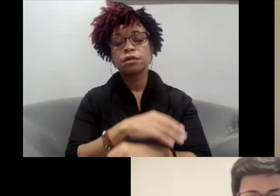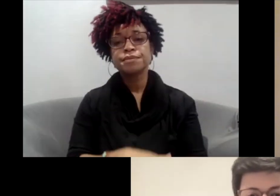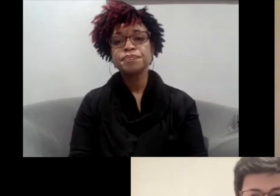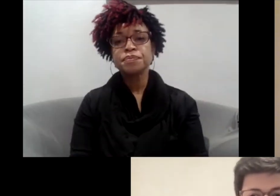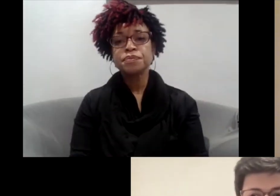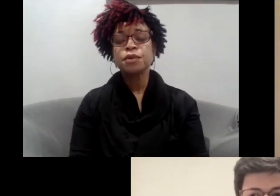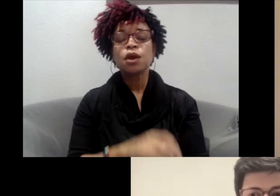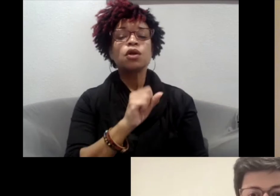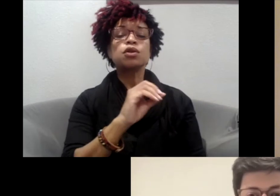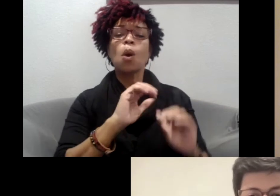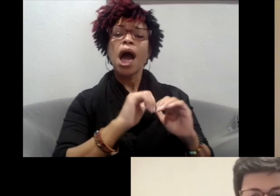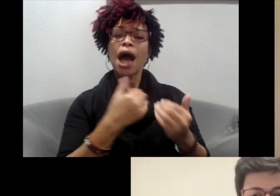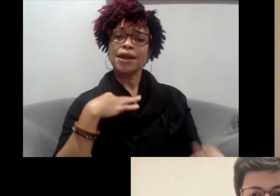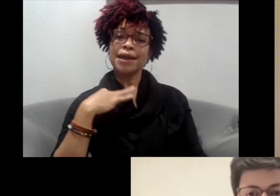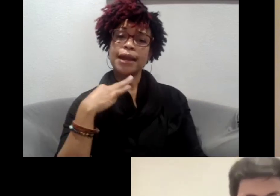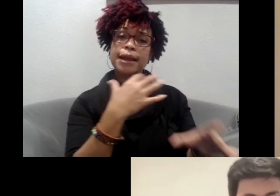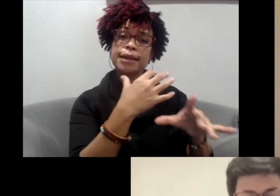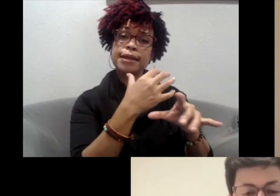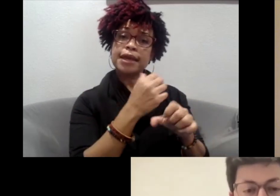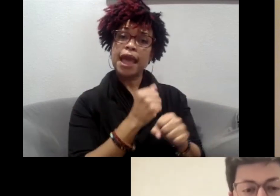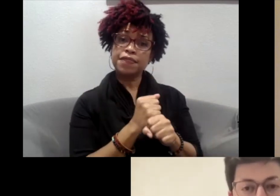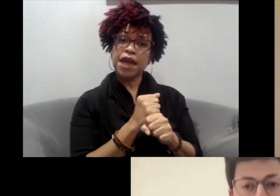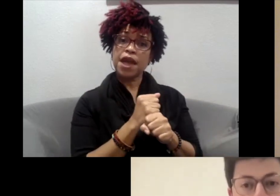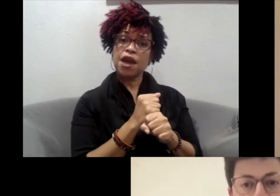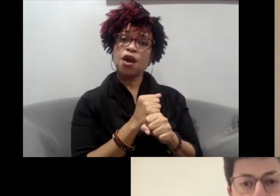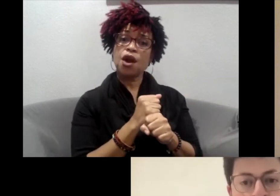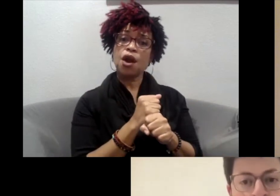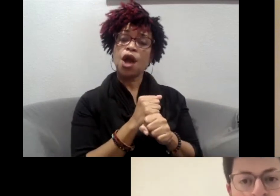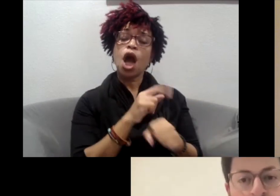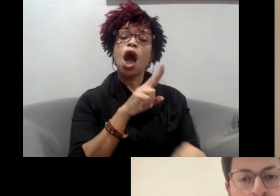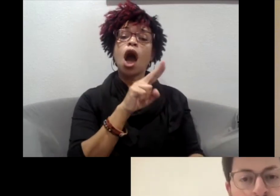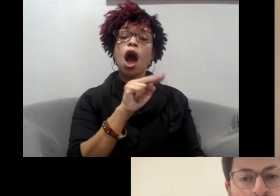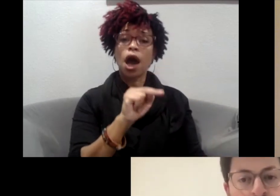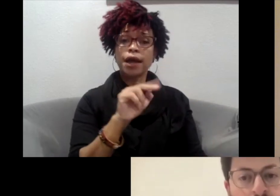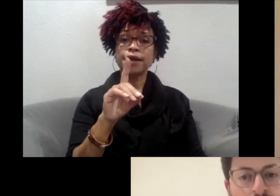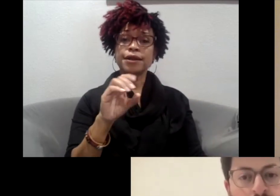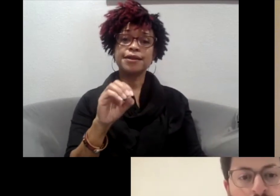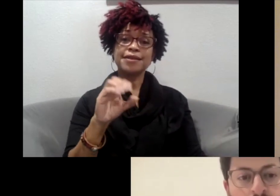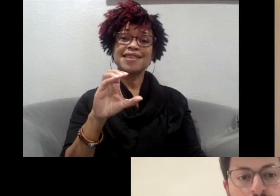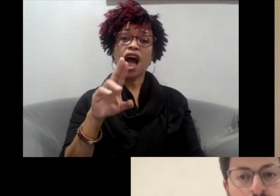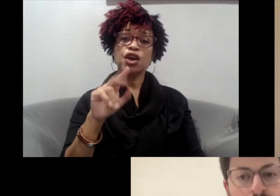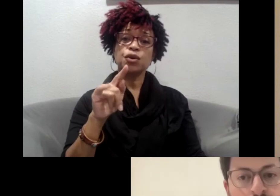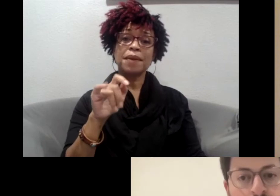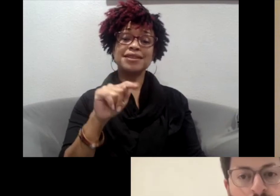how do candidates get their undocumented DEM supporters to verify their voting